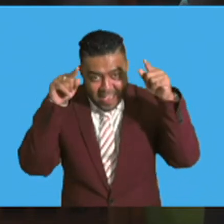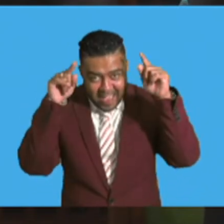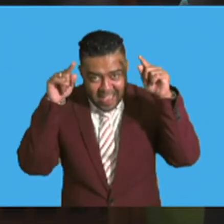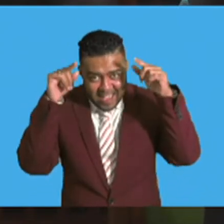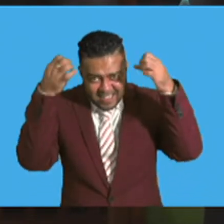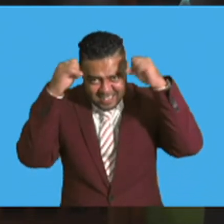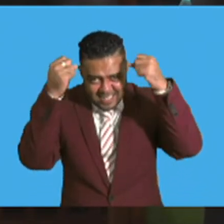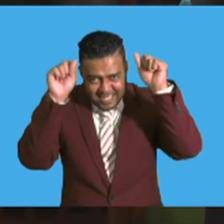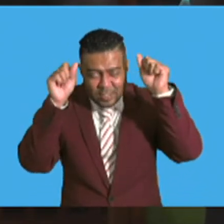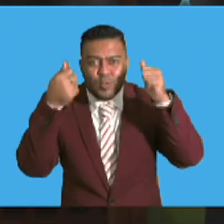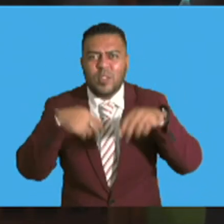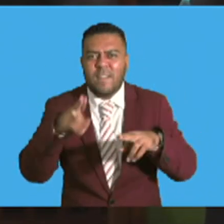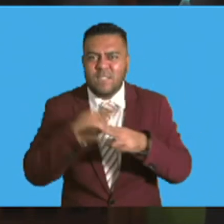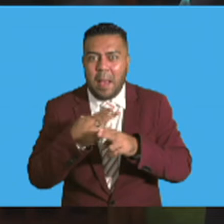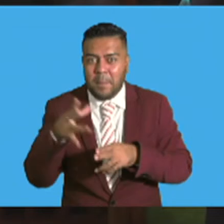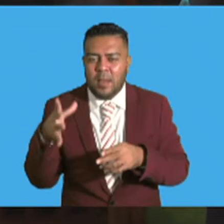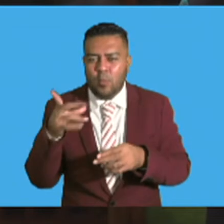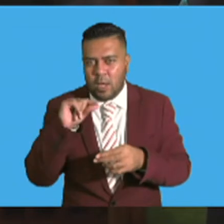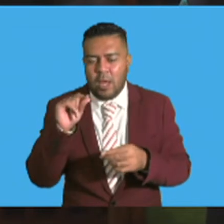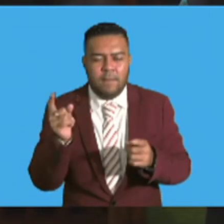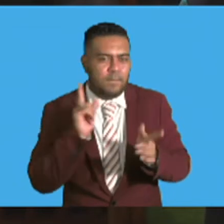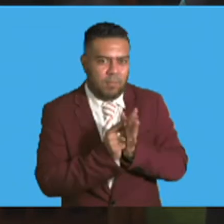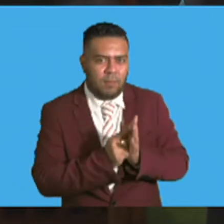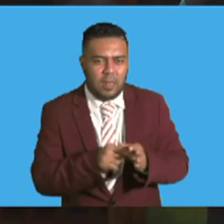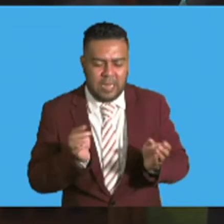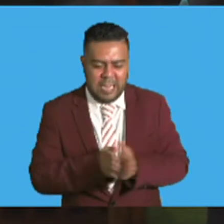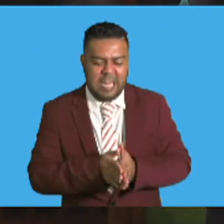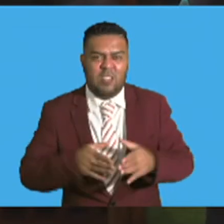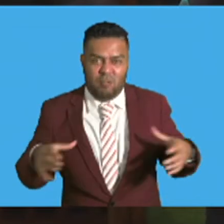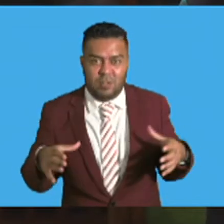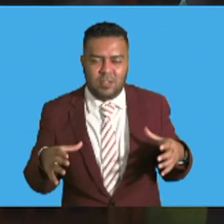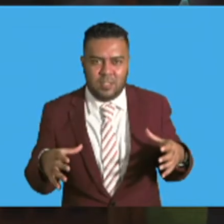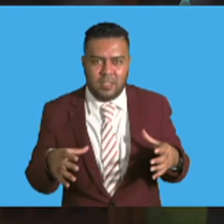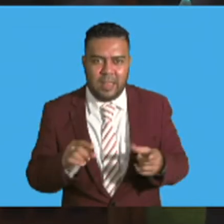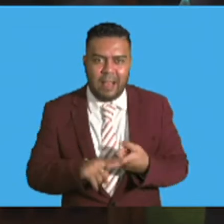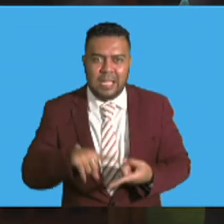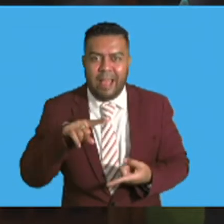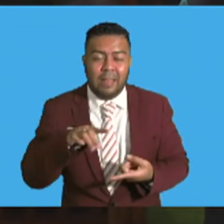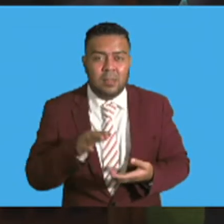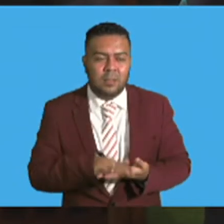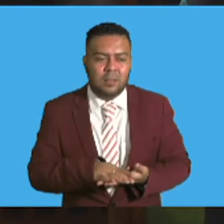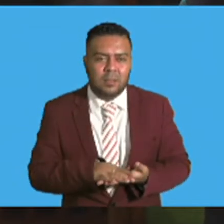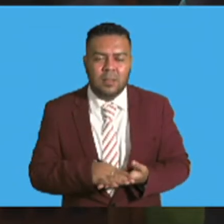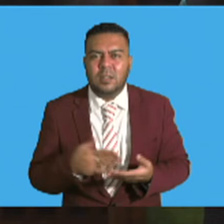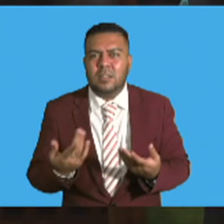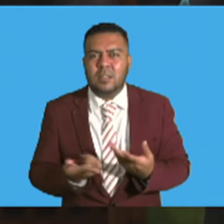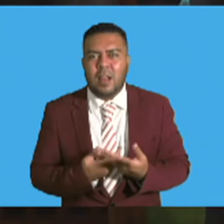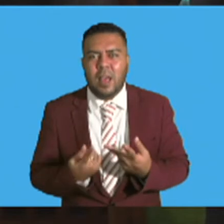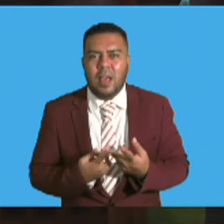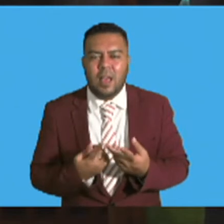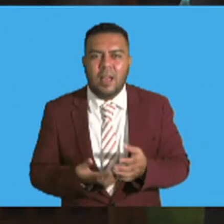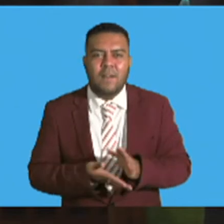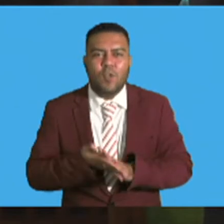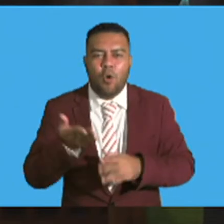the farmers, so that we can rapidly increase the provision of these high-yielding cattle and dairy cattle